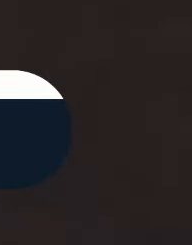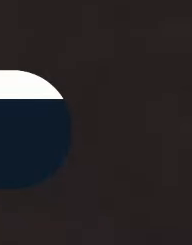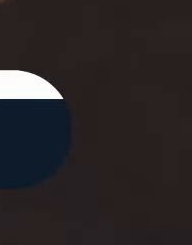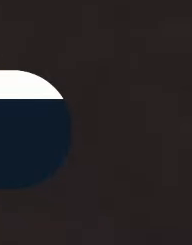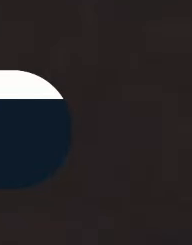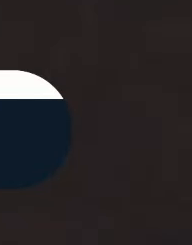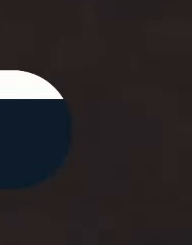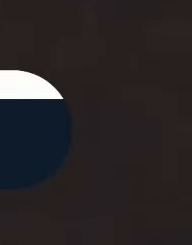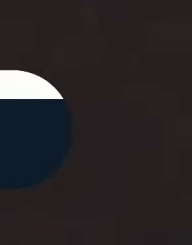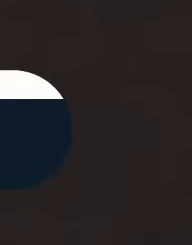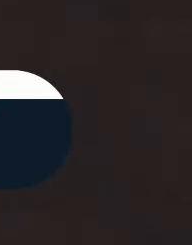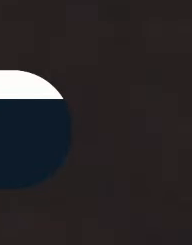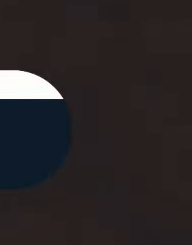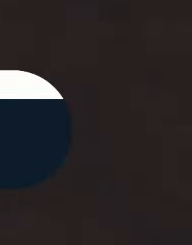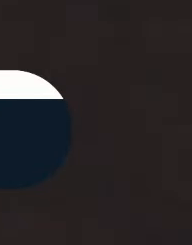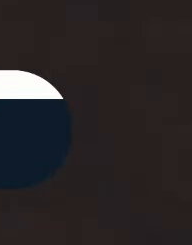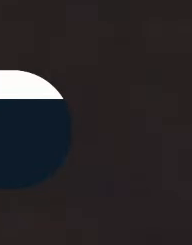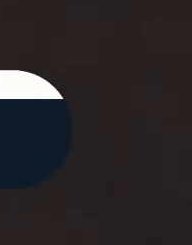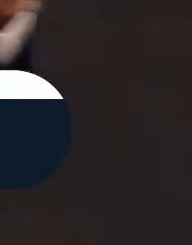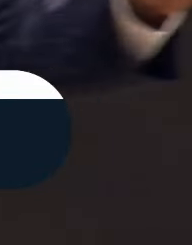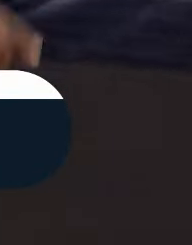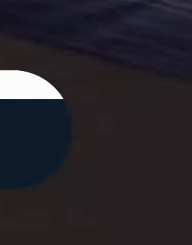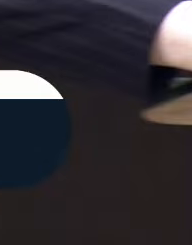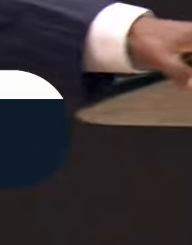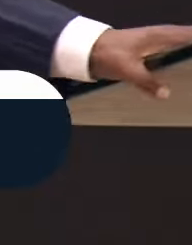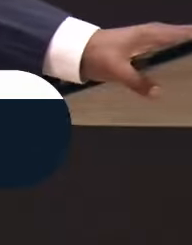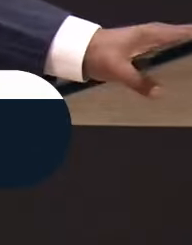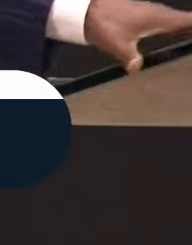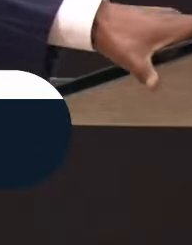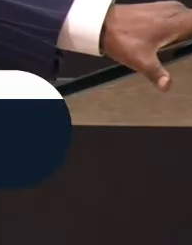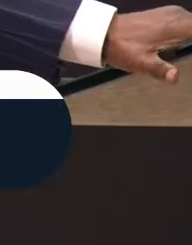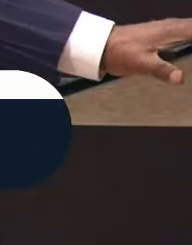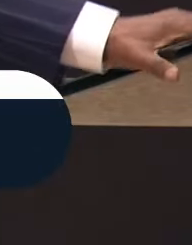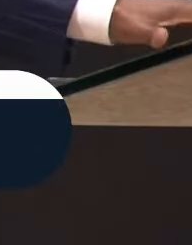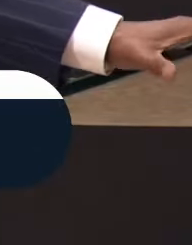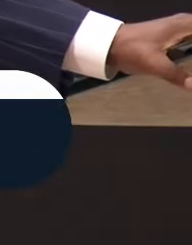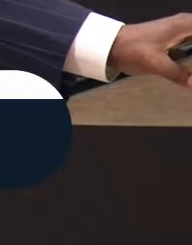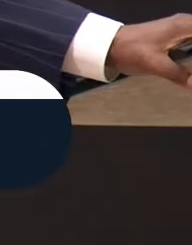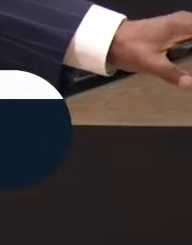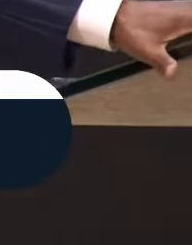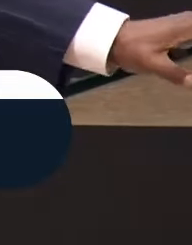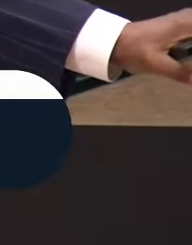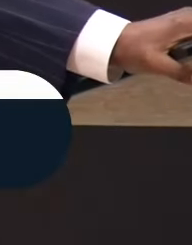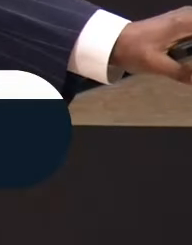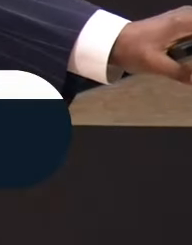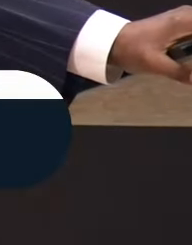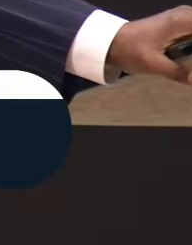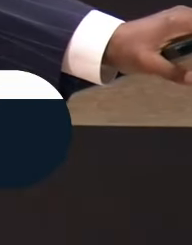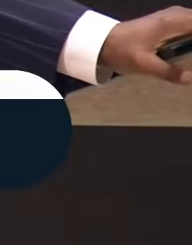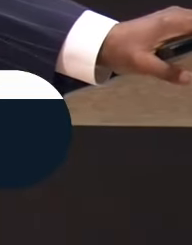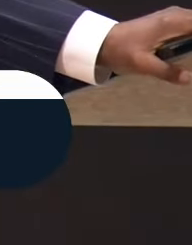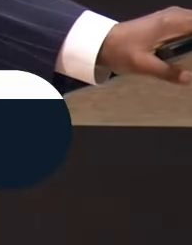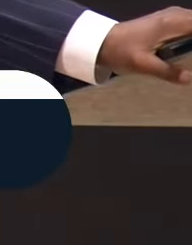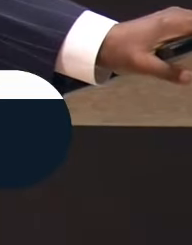on godliness, on the goodness of Christ. Number two, trampled grace by